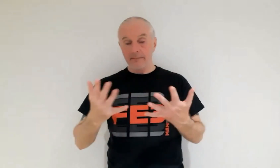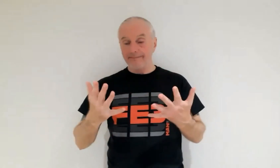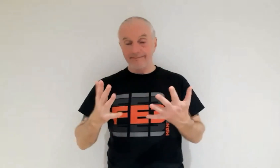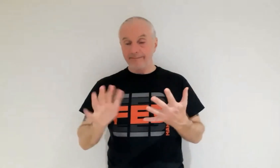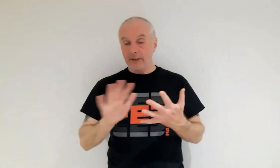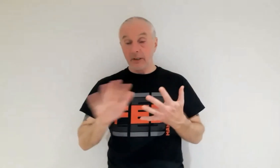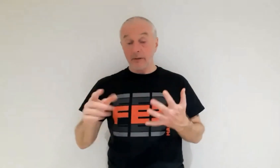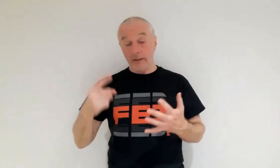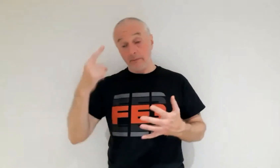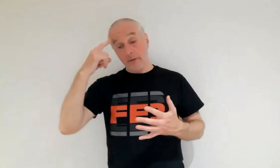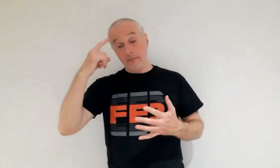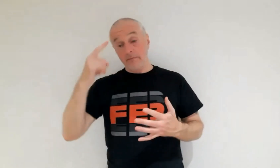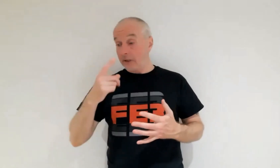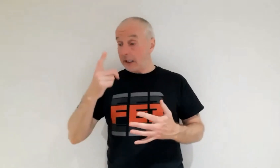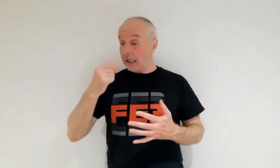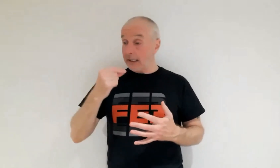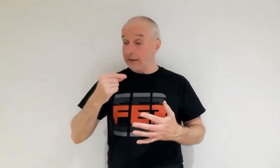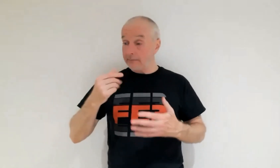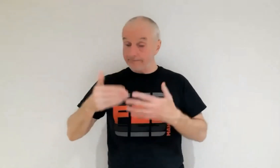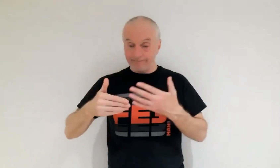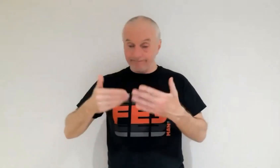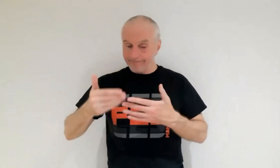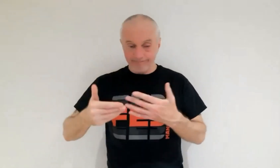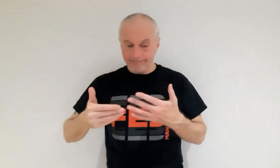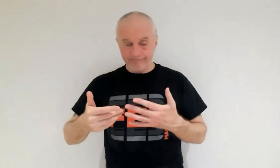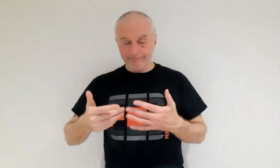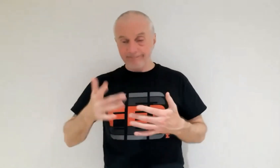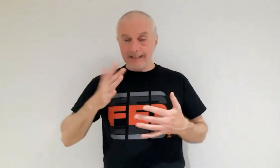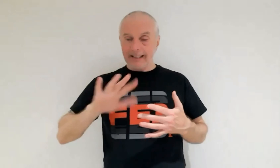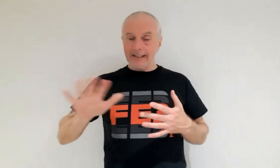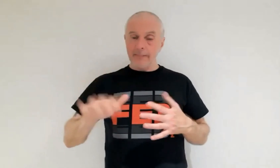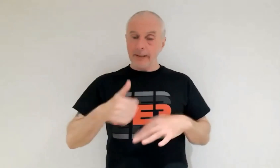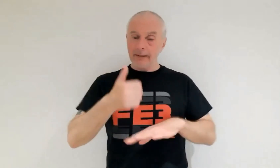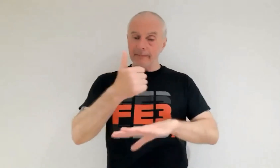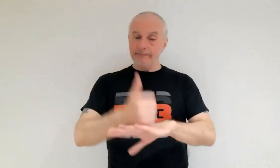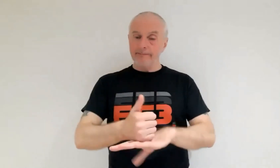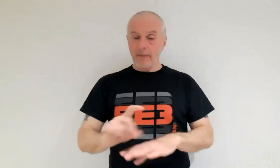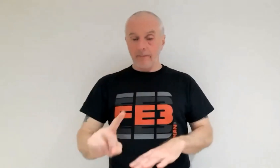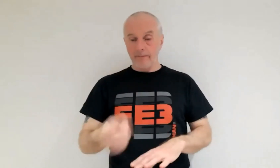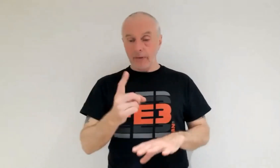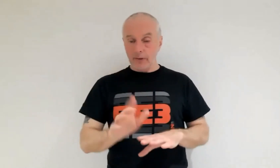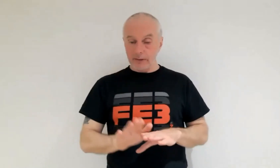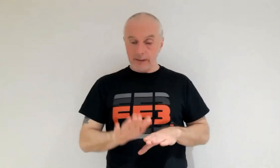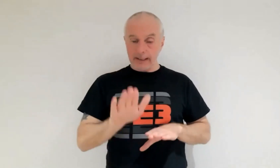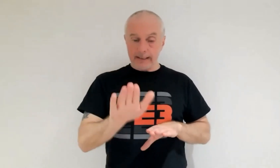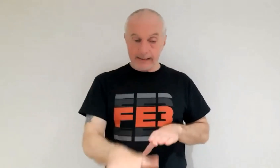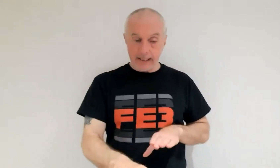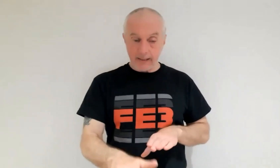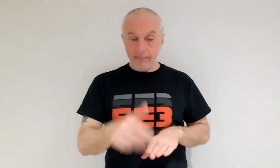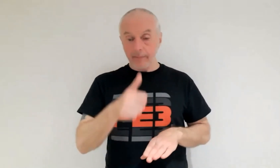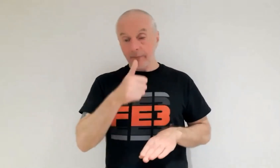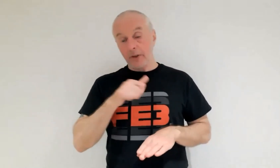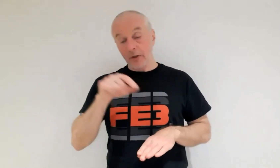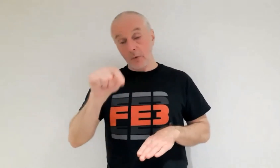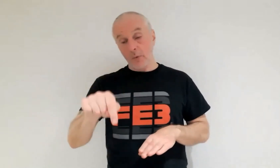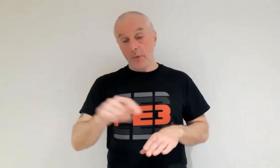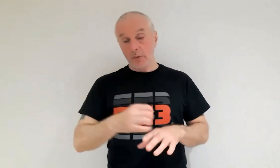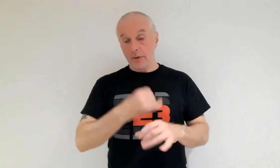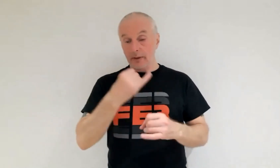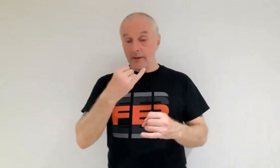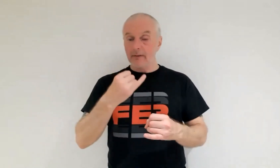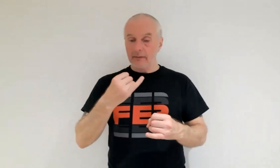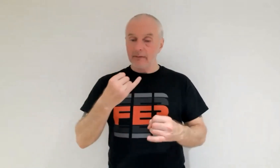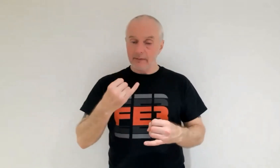was the case, it needs to be based on a first step which uses an existing demand to enable the supply